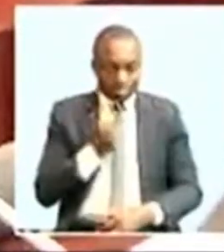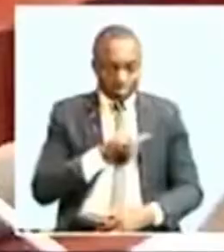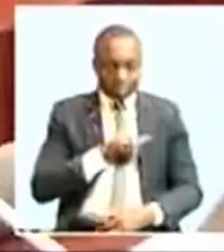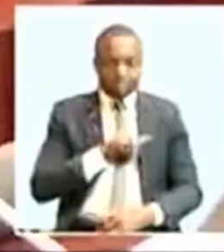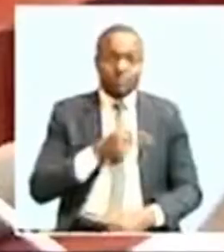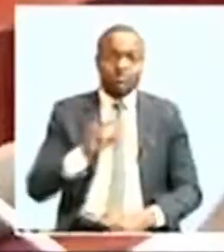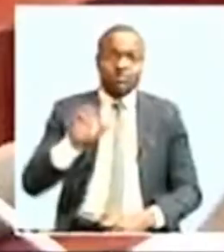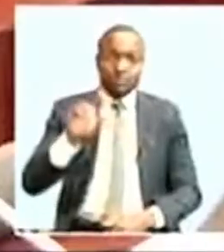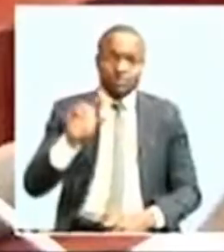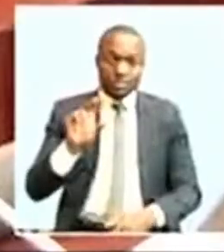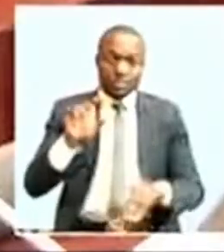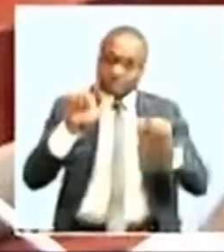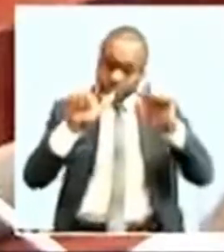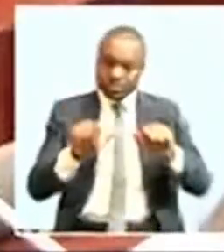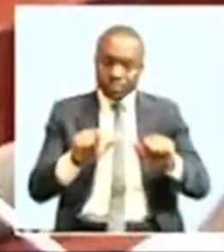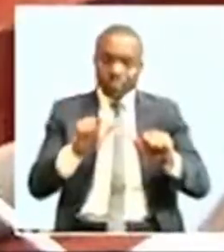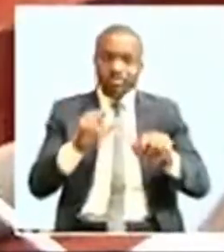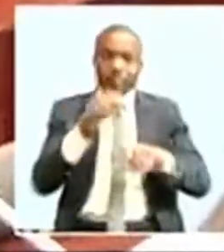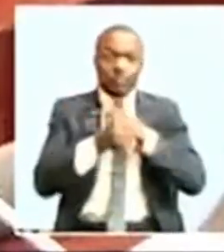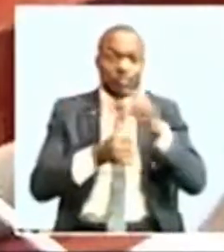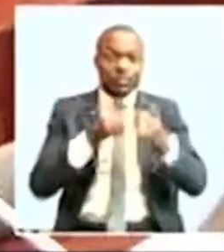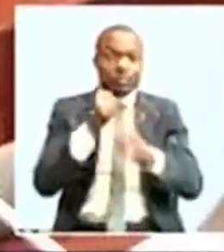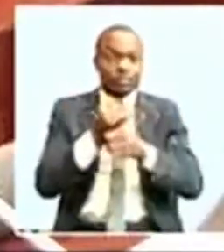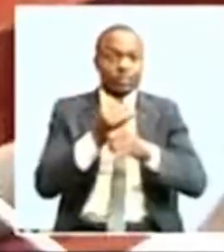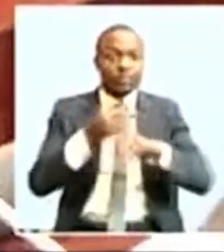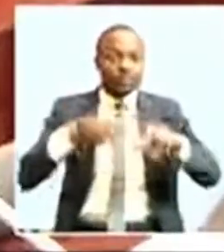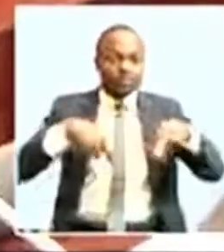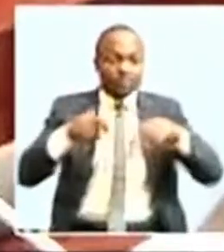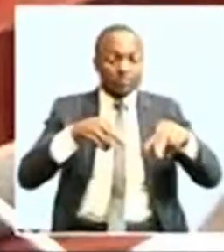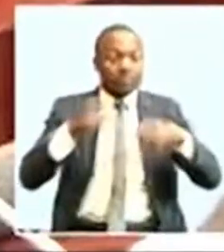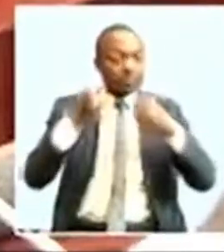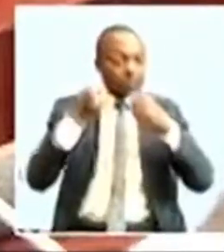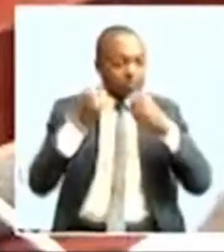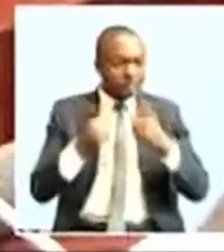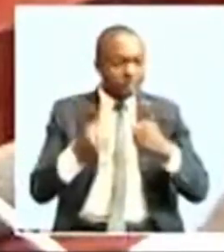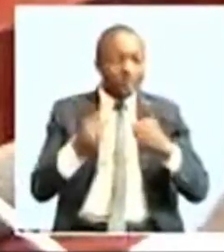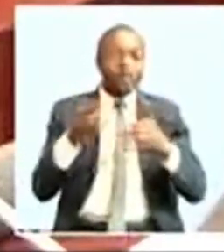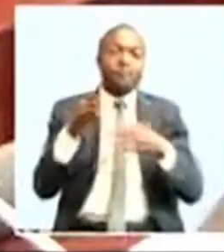international diplomacy with that regards, because we're trying to strengthen our trade